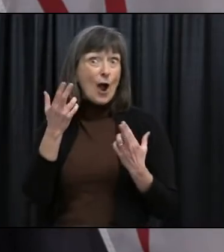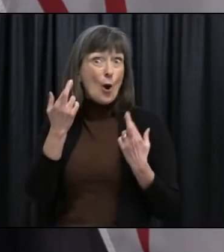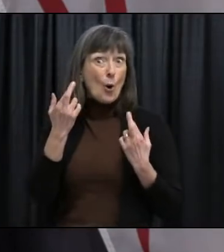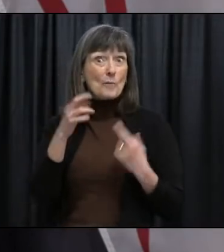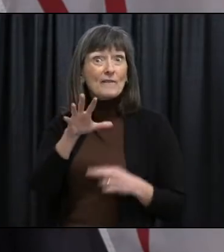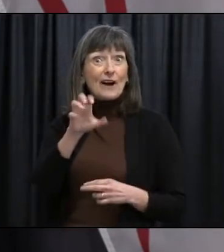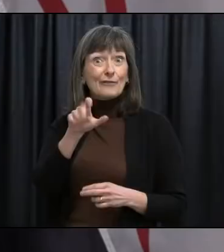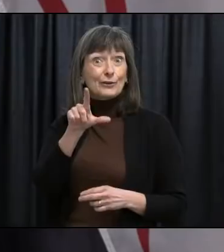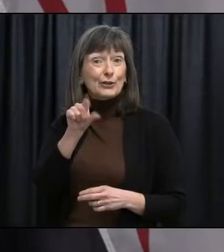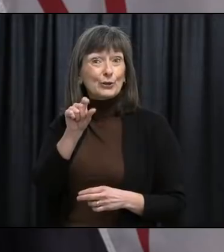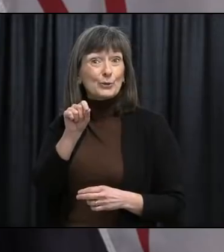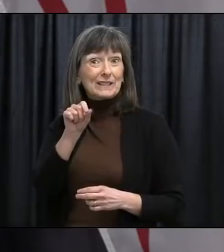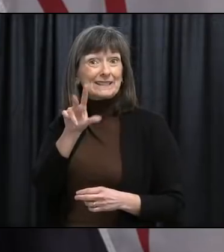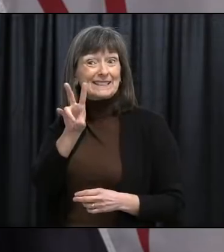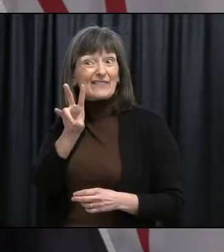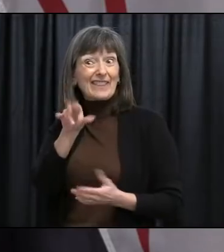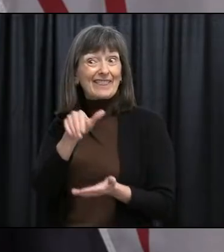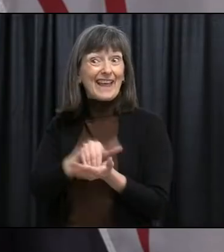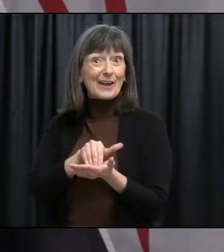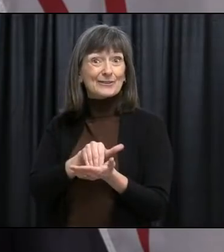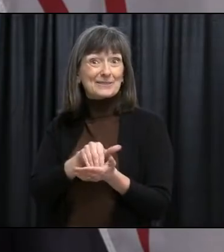527,000 people who are vaccinated.